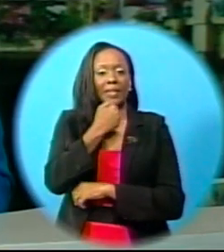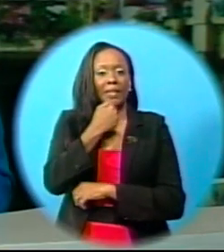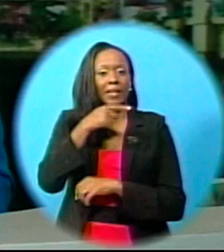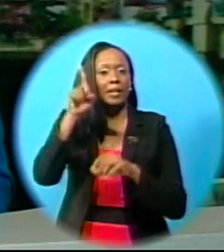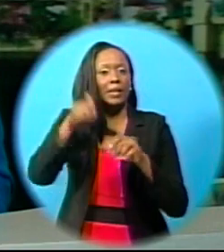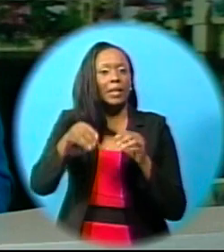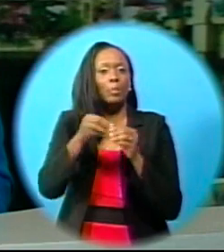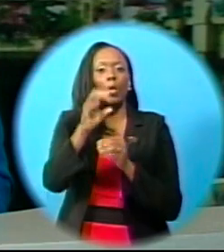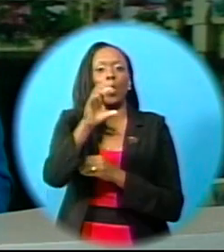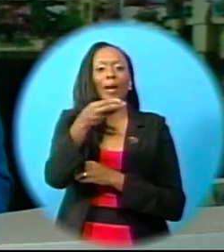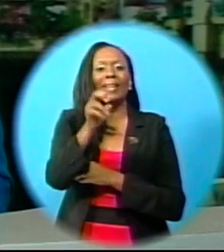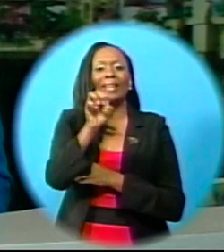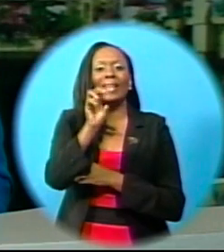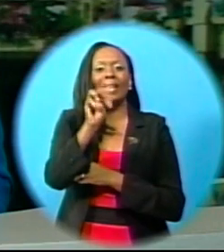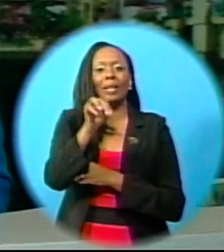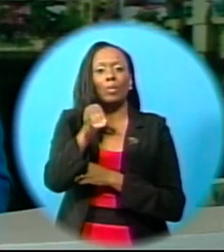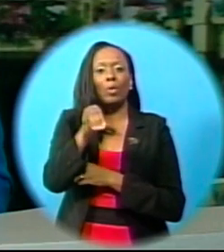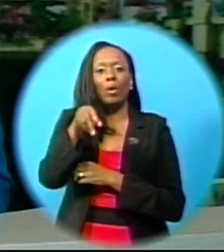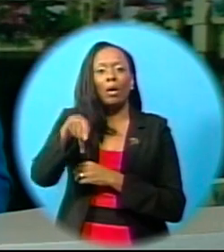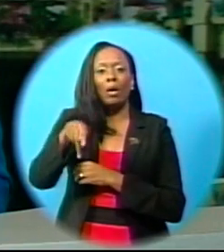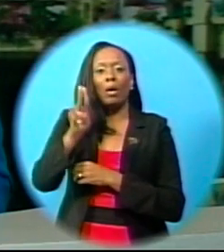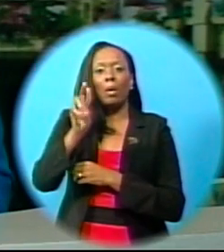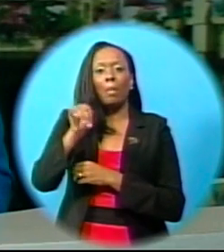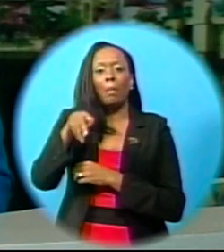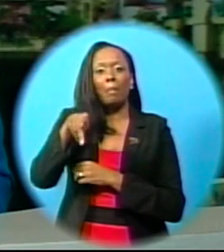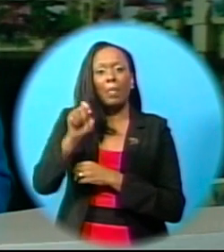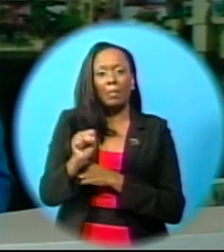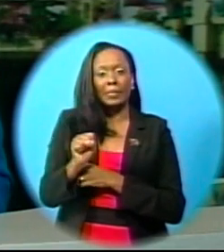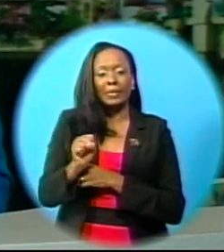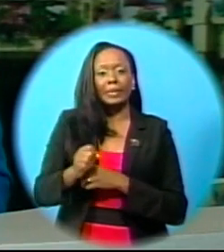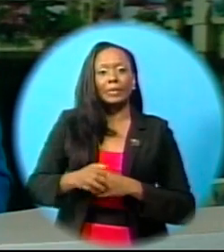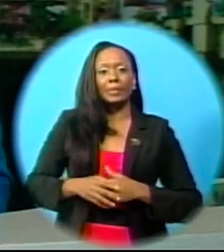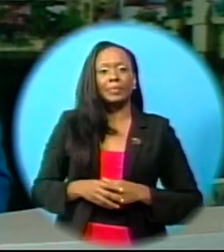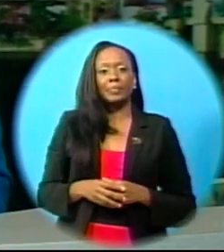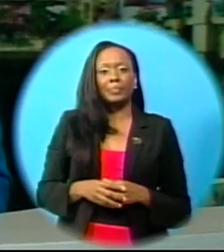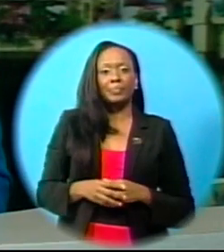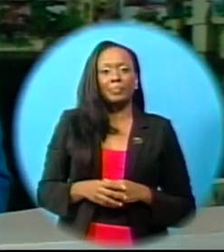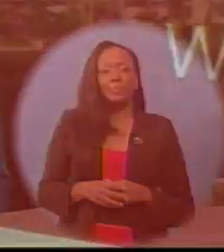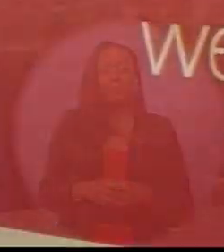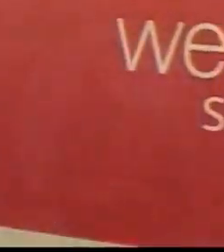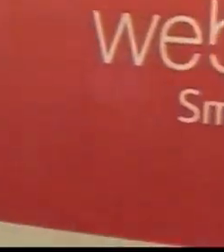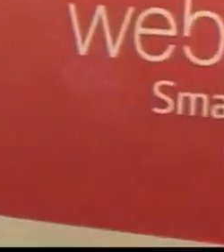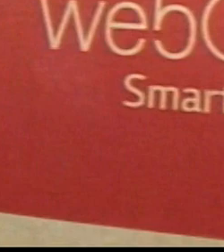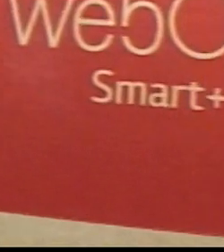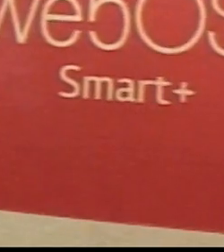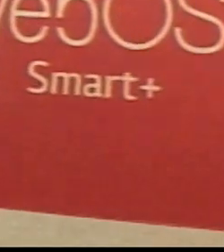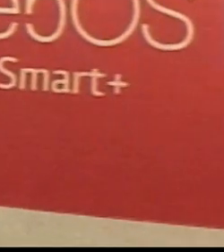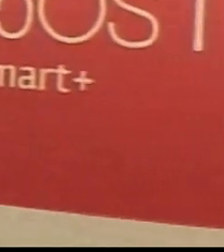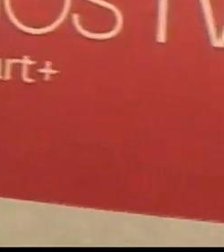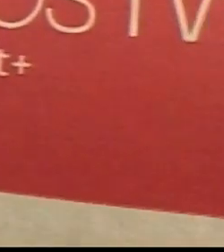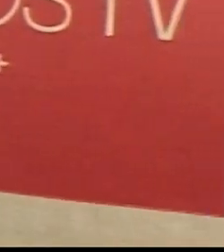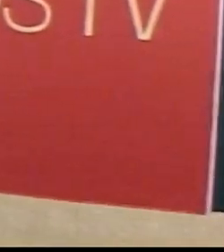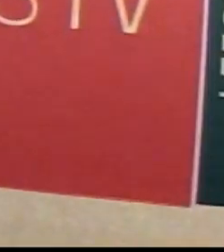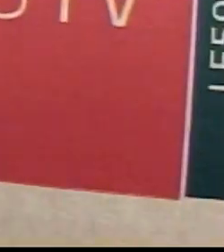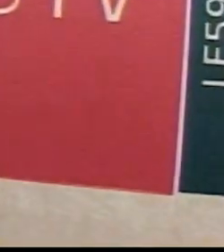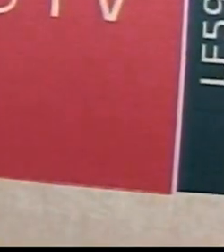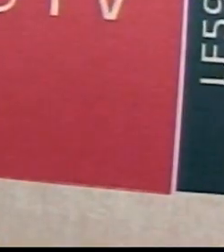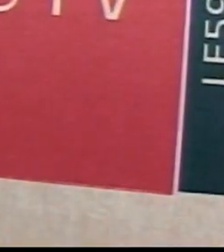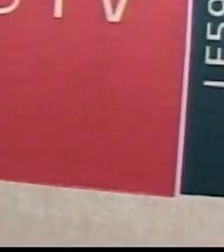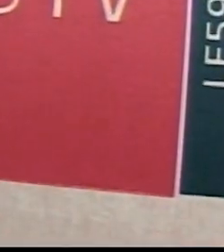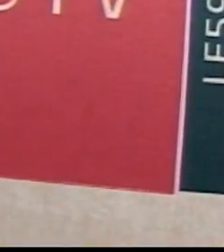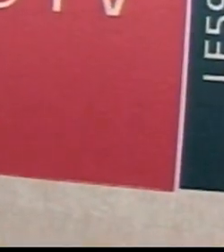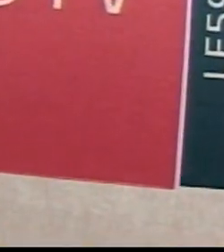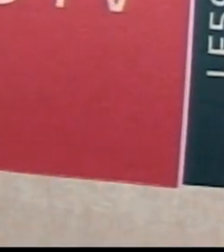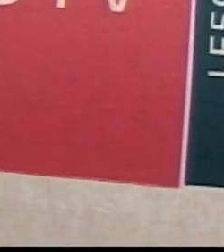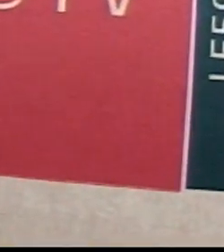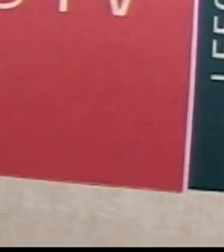Laurent, says the unit needs chemotherapy pumps. She was speaking to the media after the unit received one 43-inch